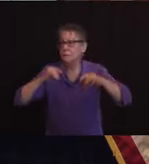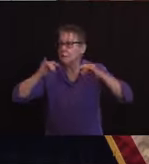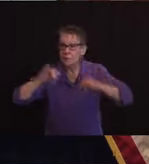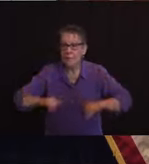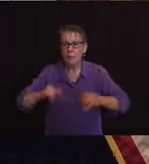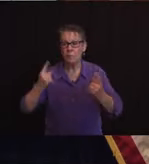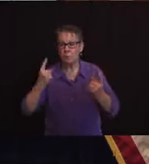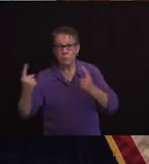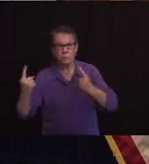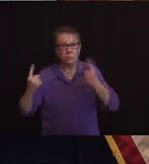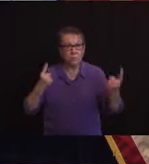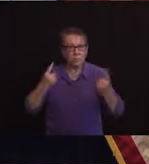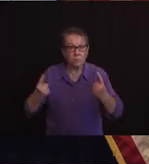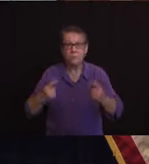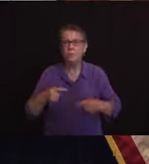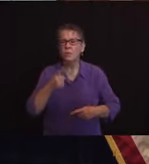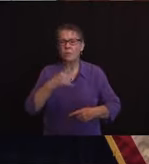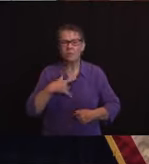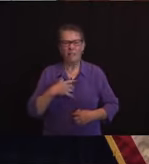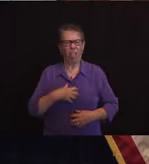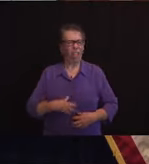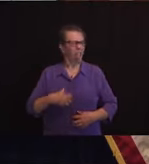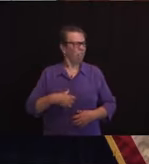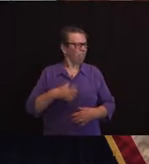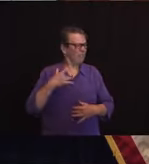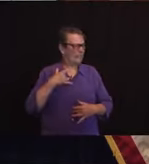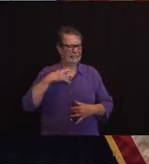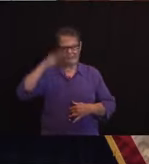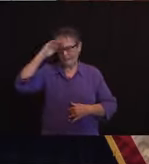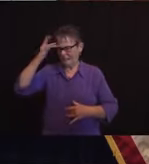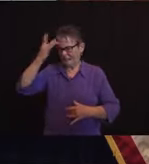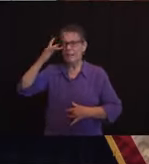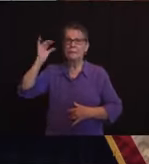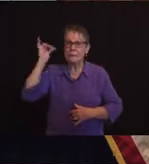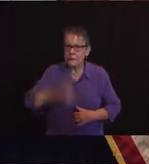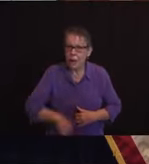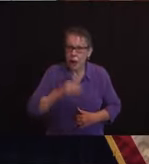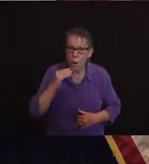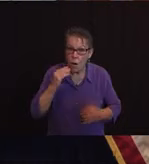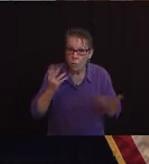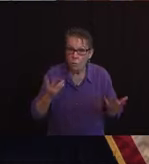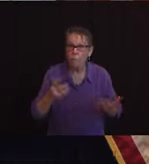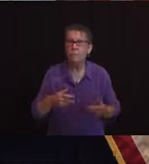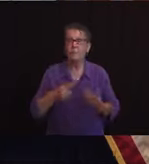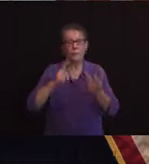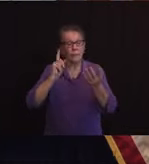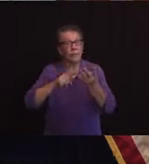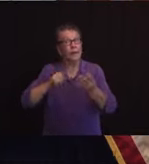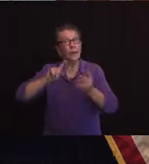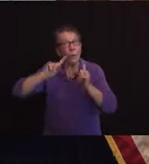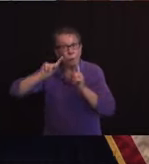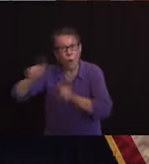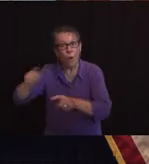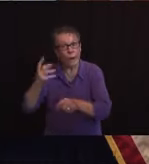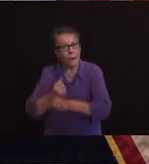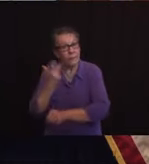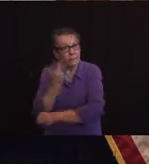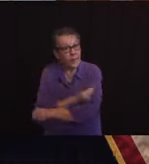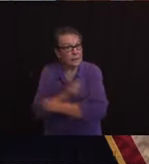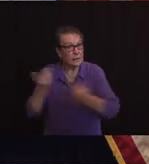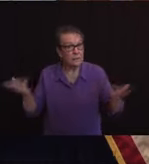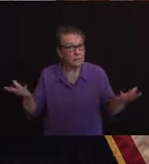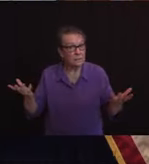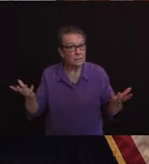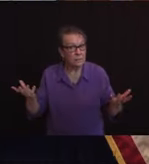careful. There seems to be people are pivoting in their mind. I'm vaccinated, boom, I can go. But